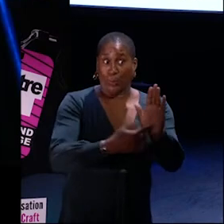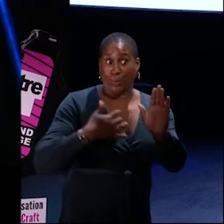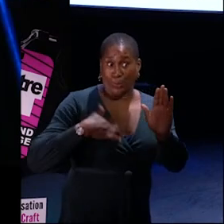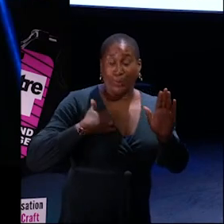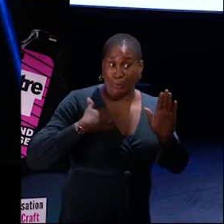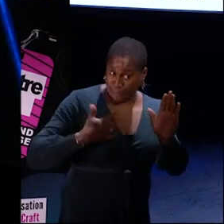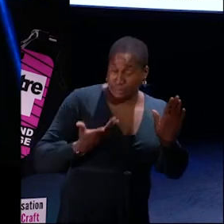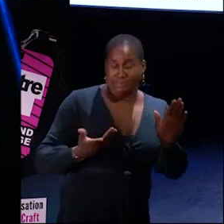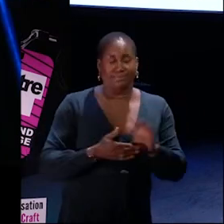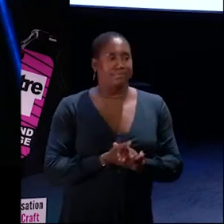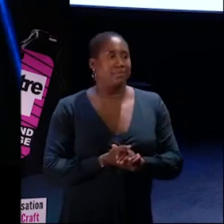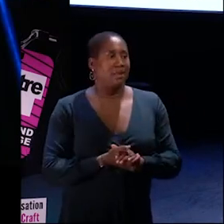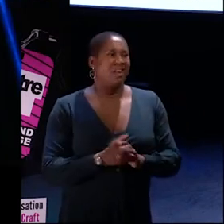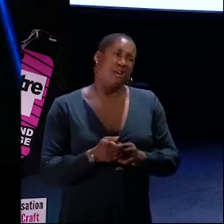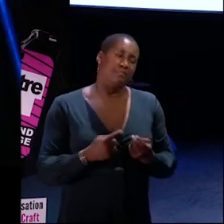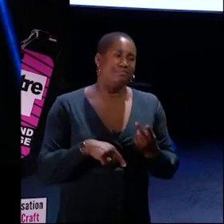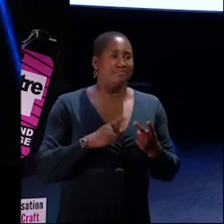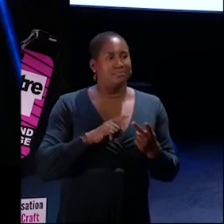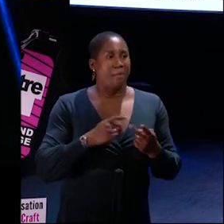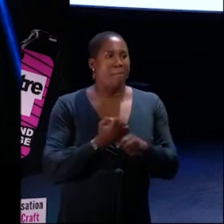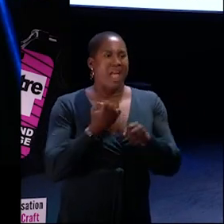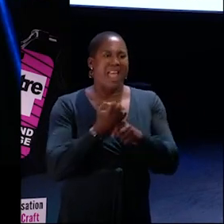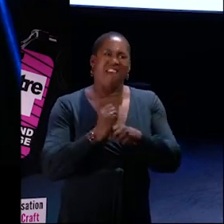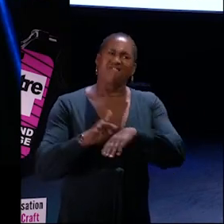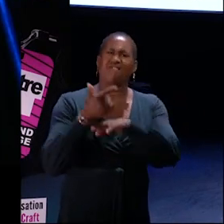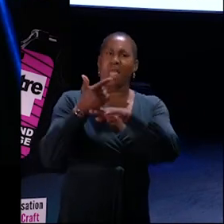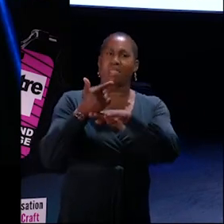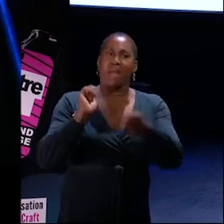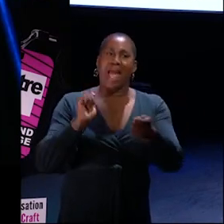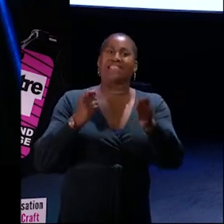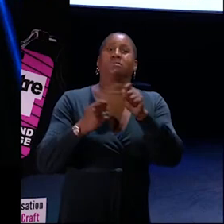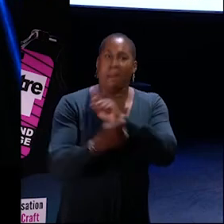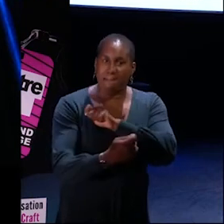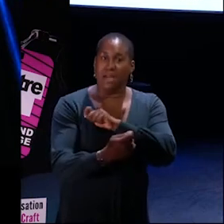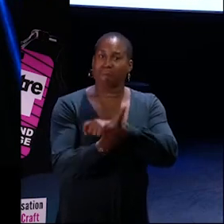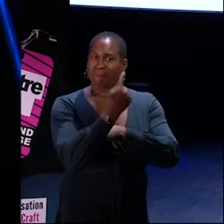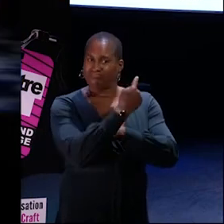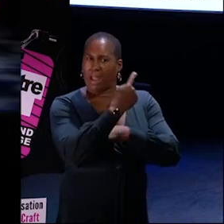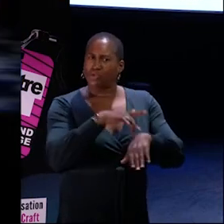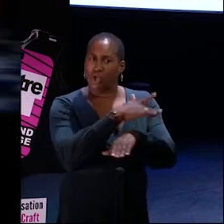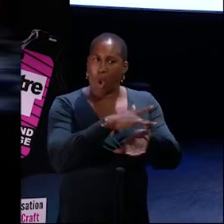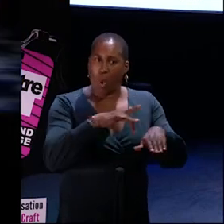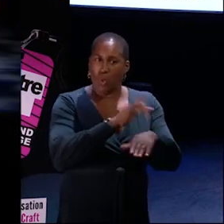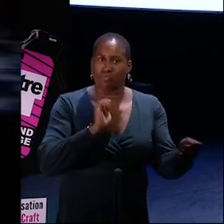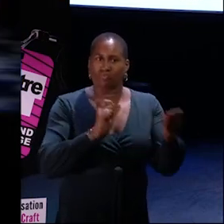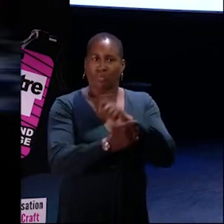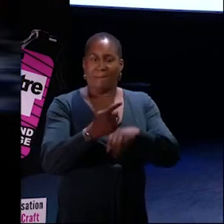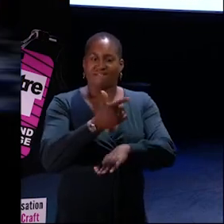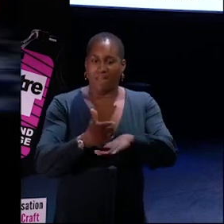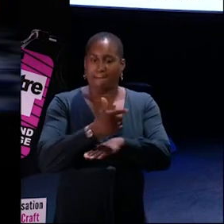We also made a film adaptation of this. Do I dare click it